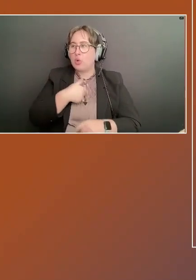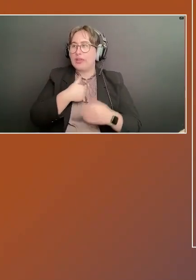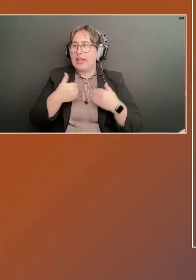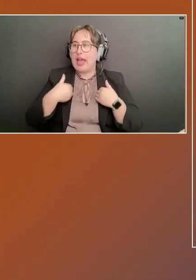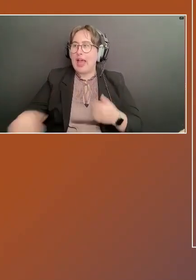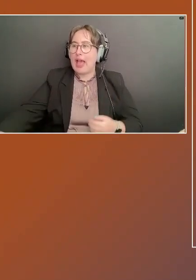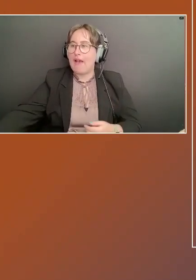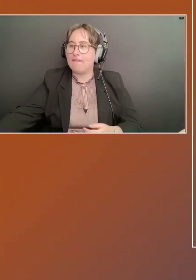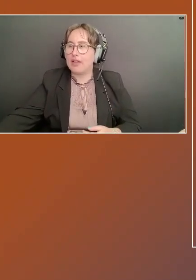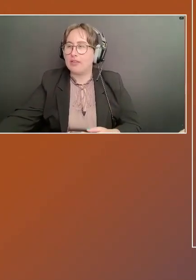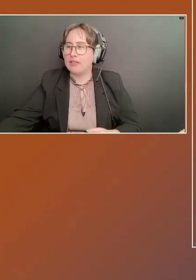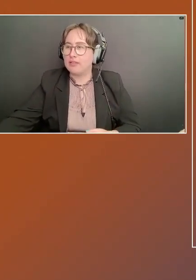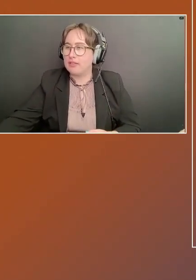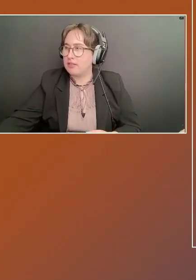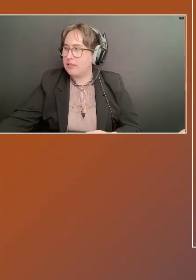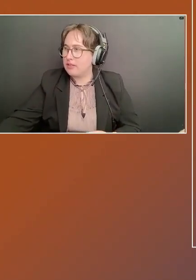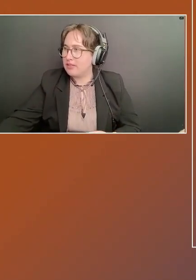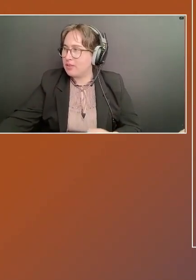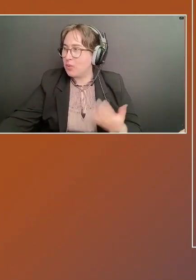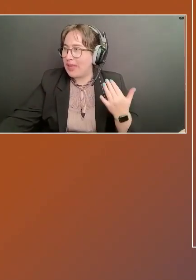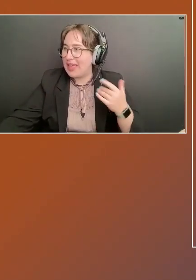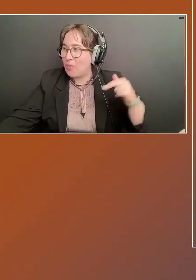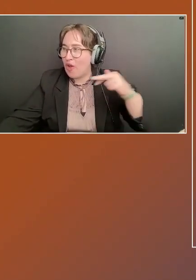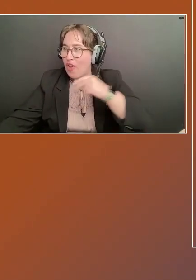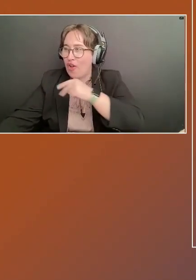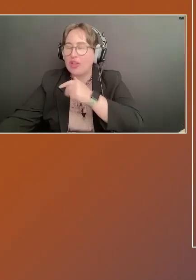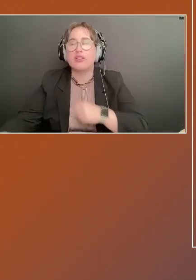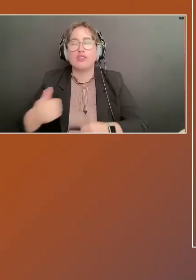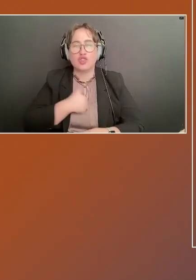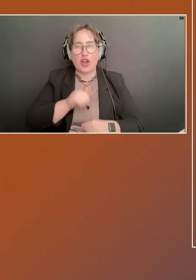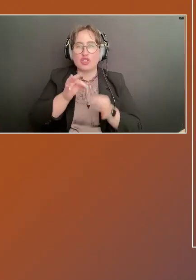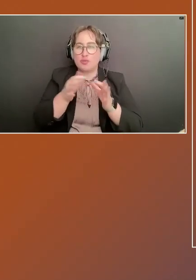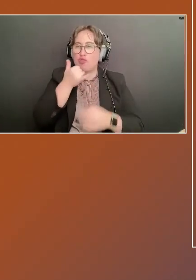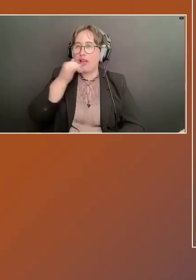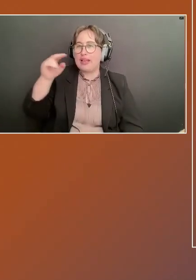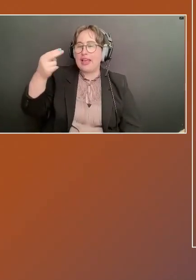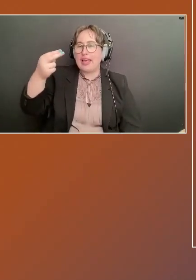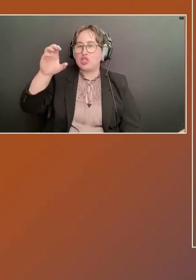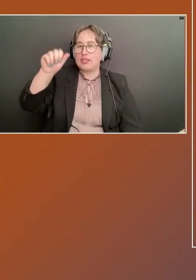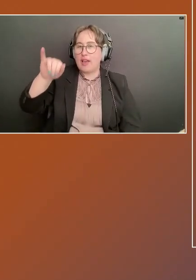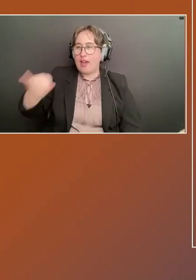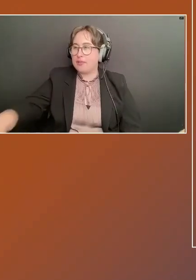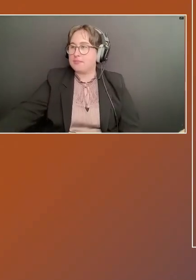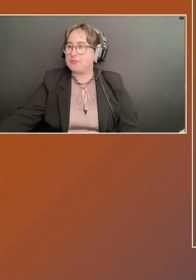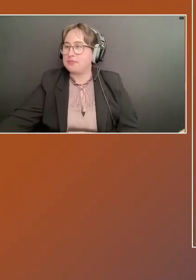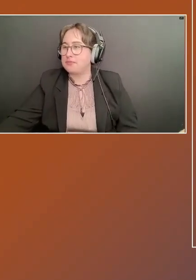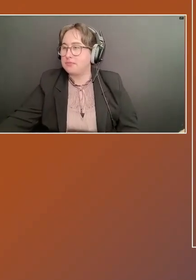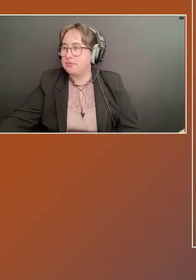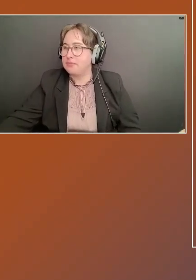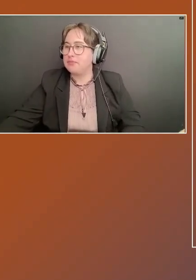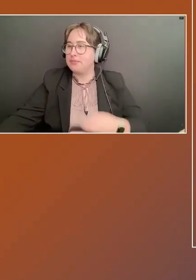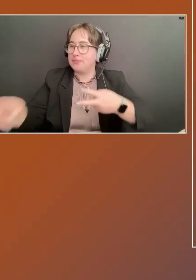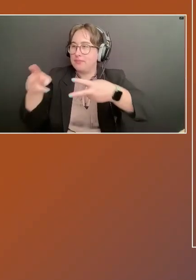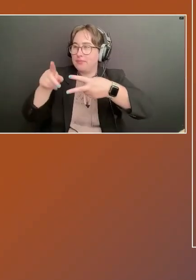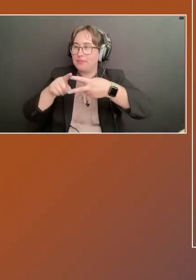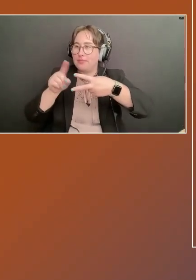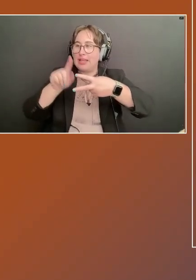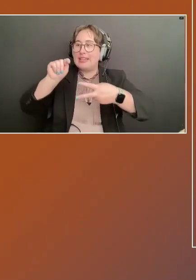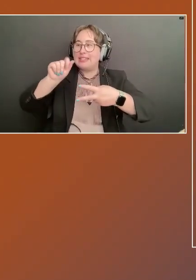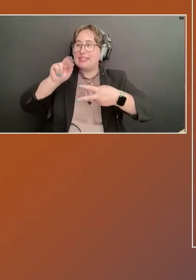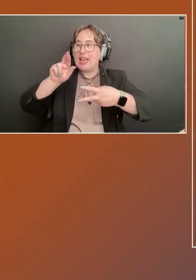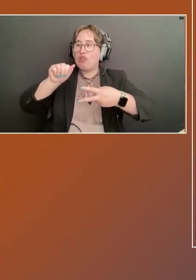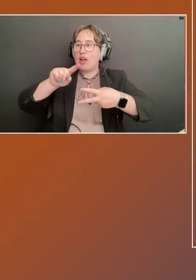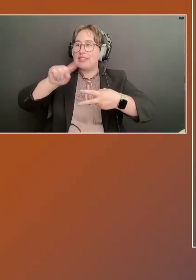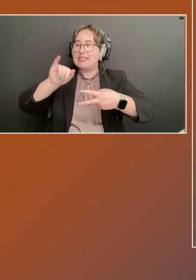We're having to have them walk to the stage, Mike Valley, Deputy Director and CIO, and Tamara Simajek, I think I said that